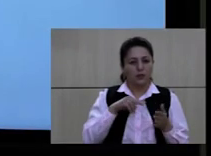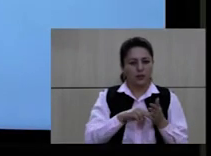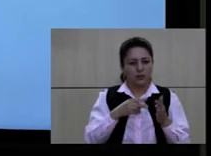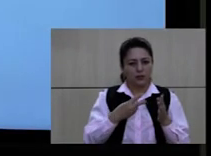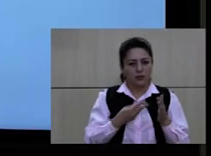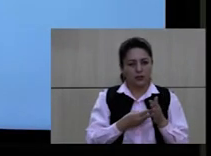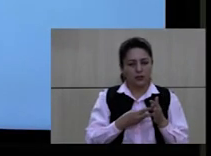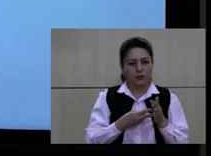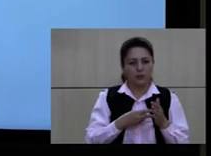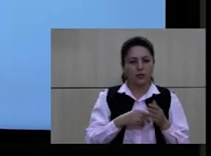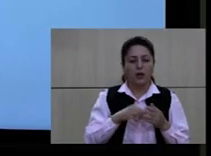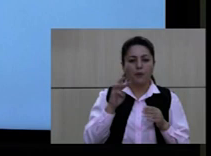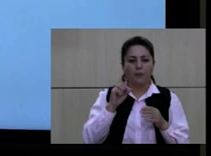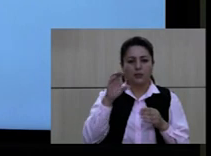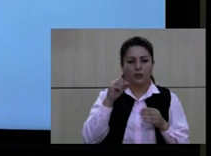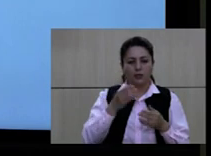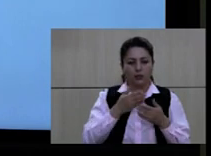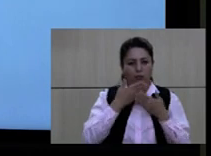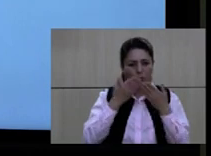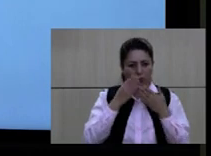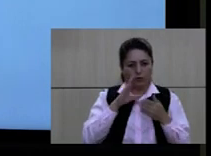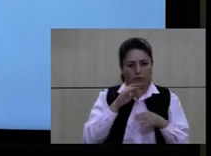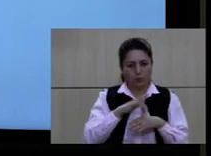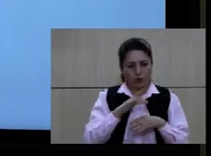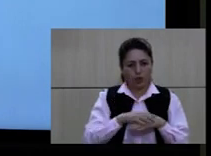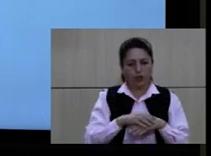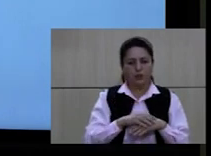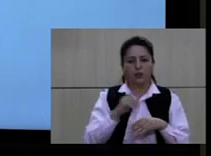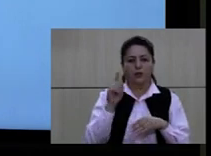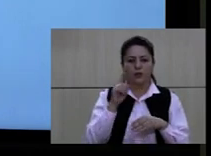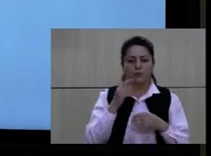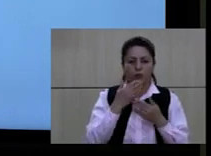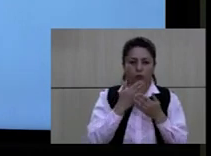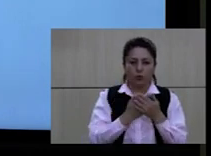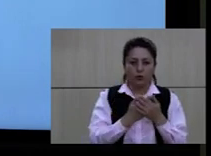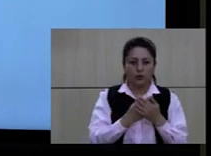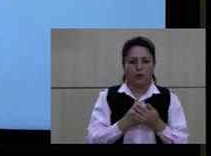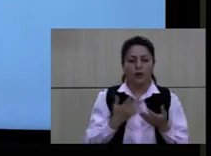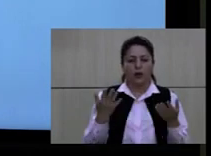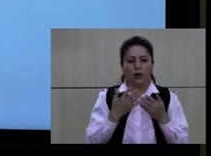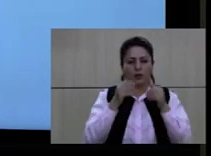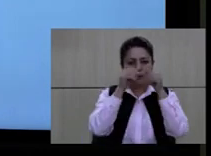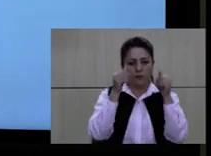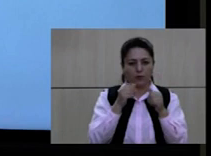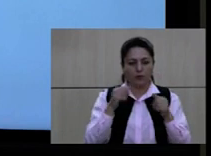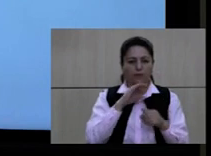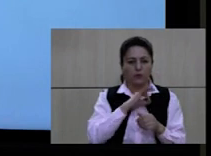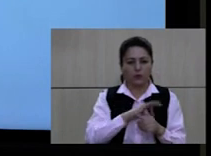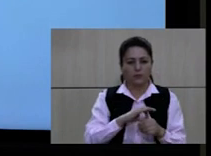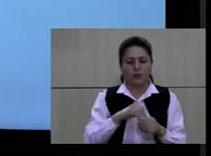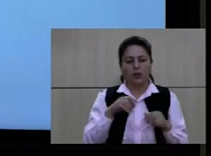Rejalashtirish. Masalaning shartini o'qib bo'lgach, nima so'ralgan, qanday formulalardan